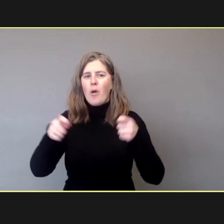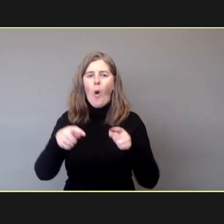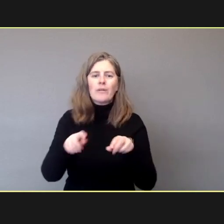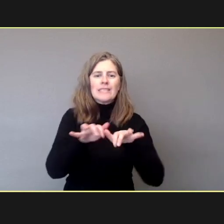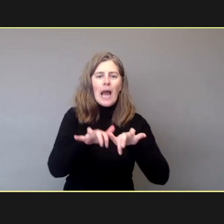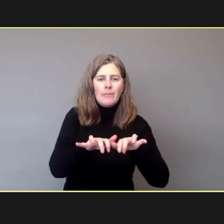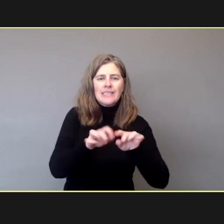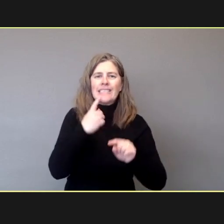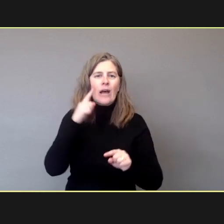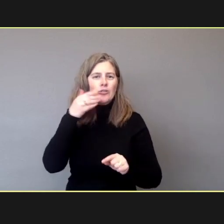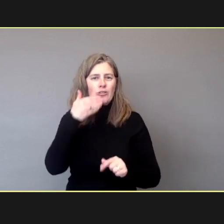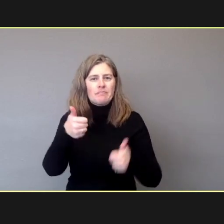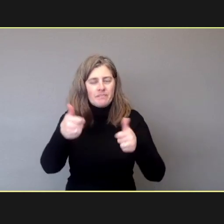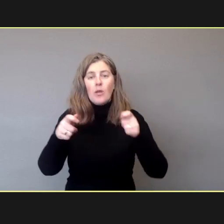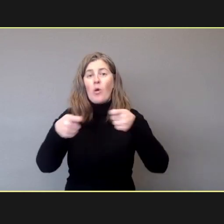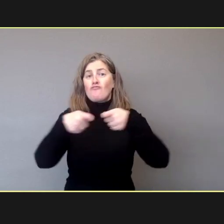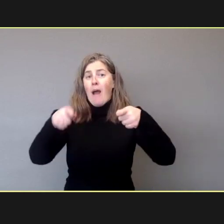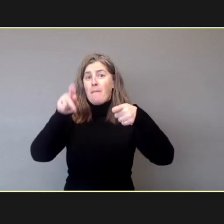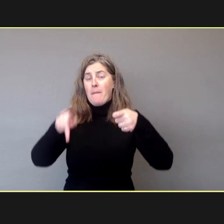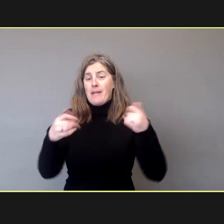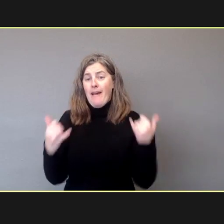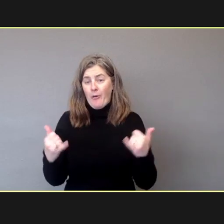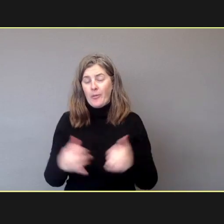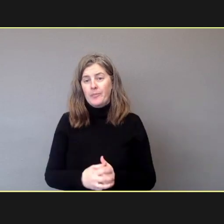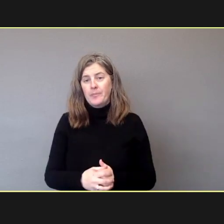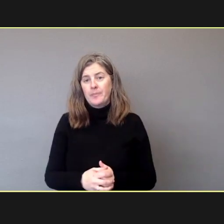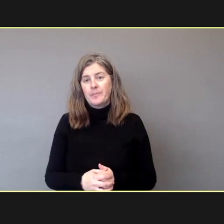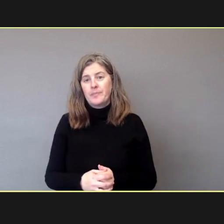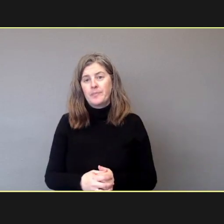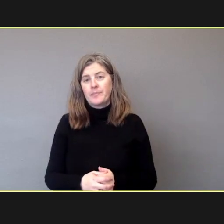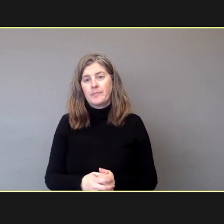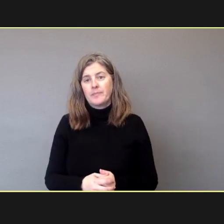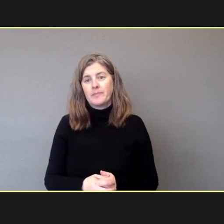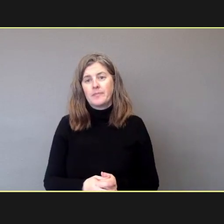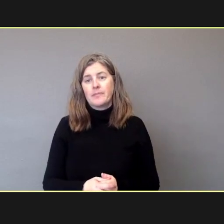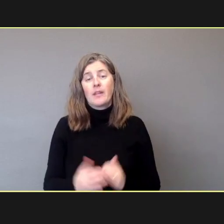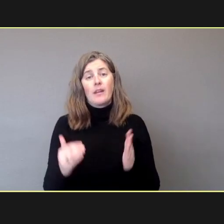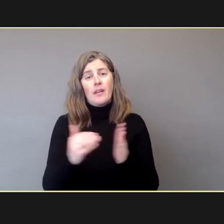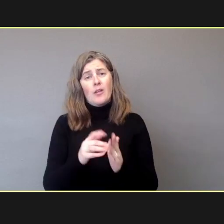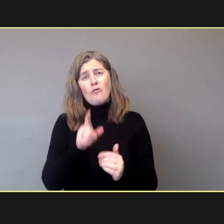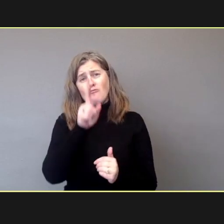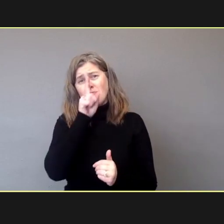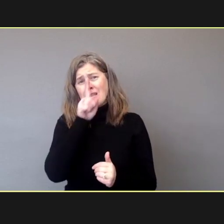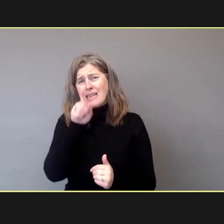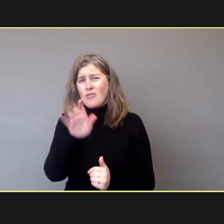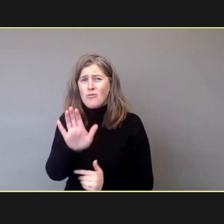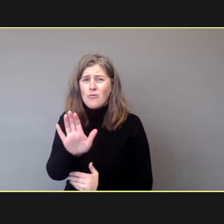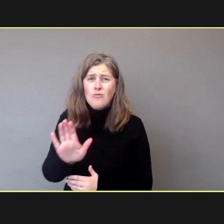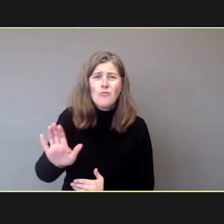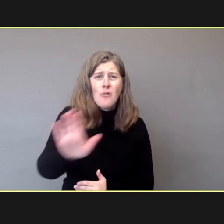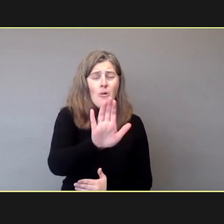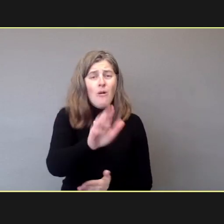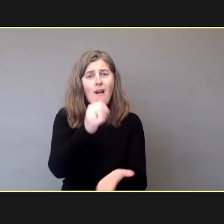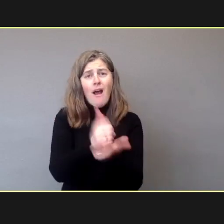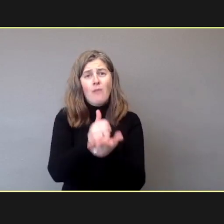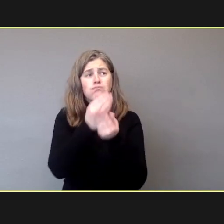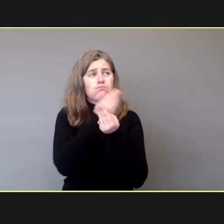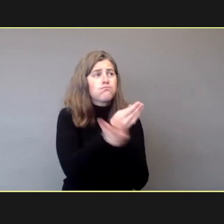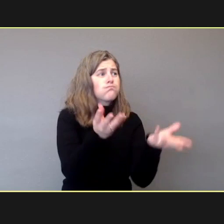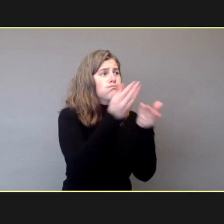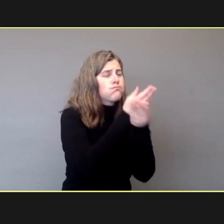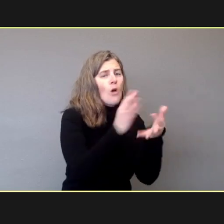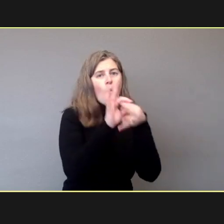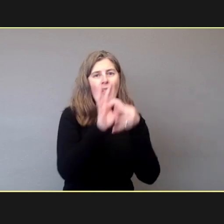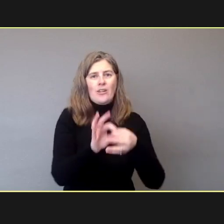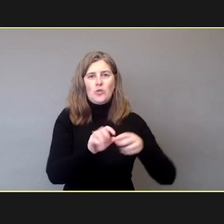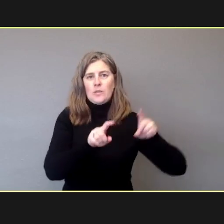sounds good. I think we're going to wrap it up. Again, we really need your help getting word out about